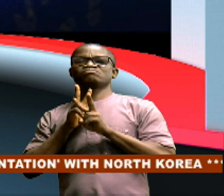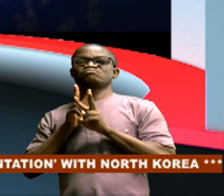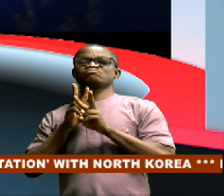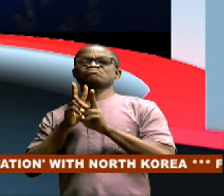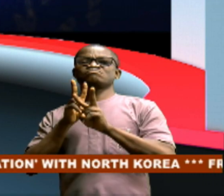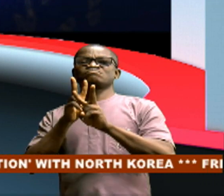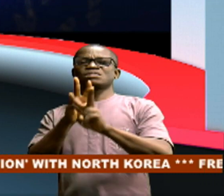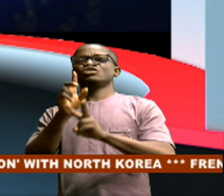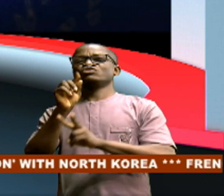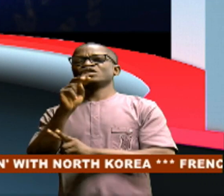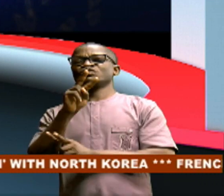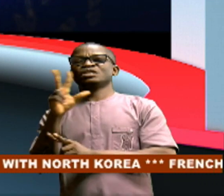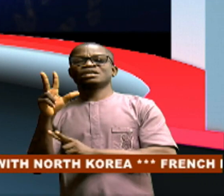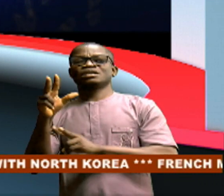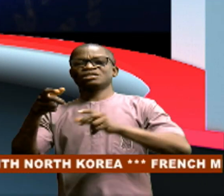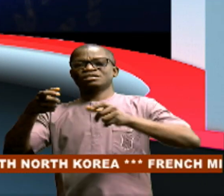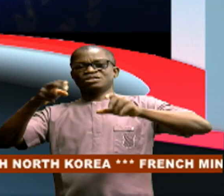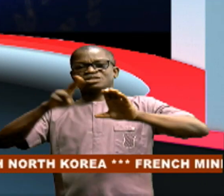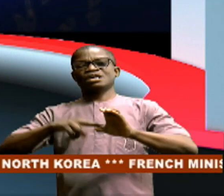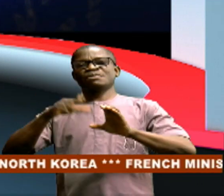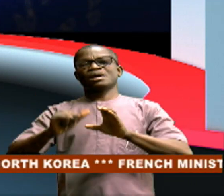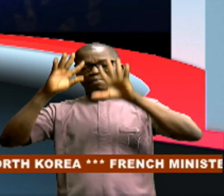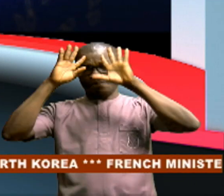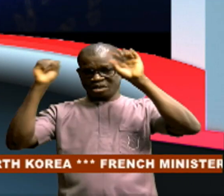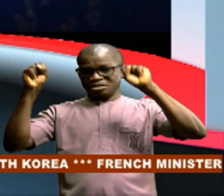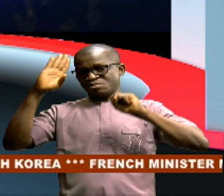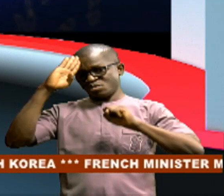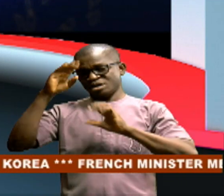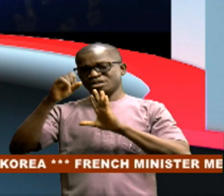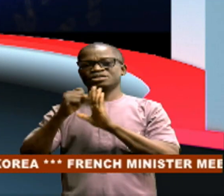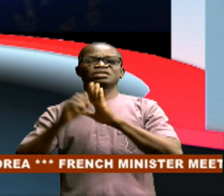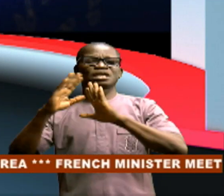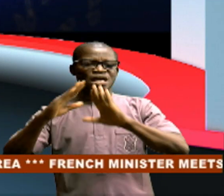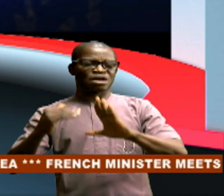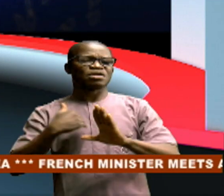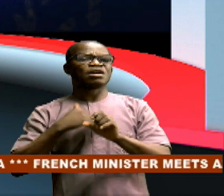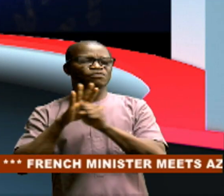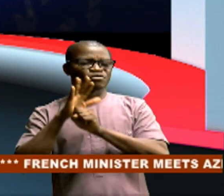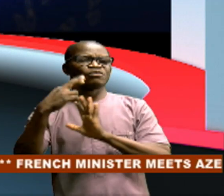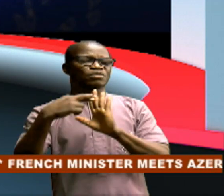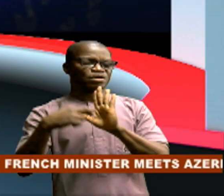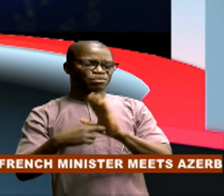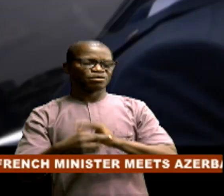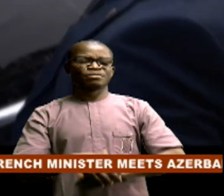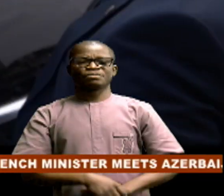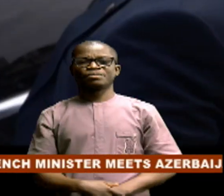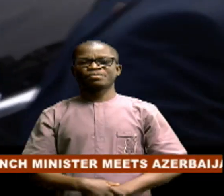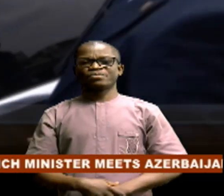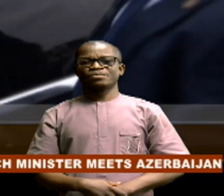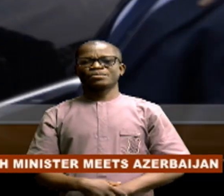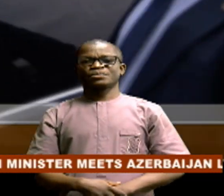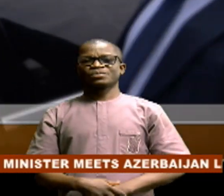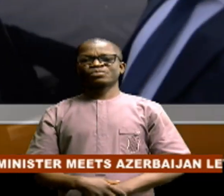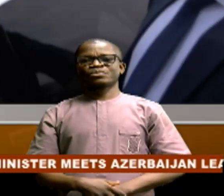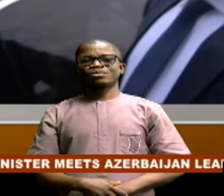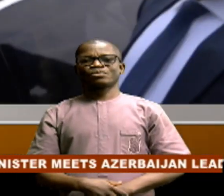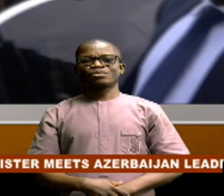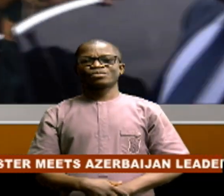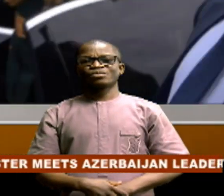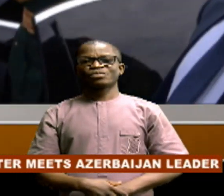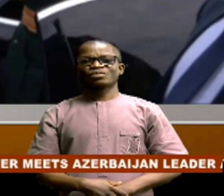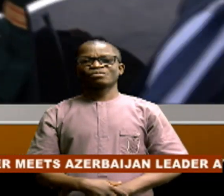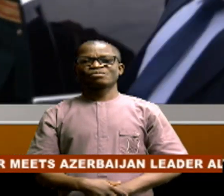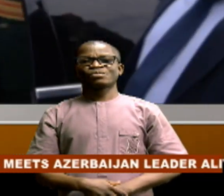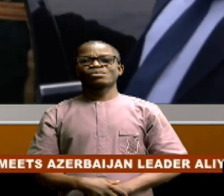2023, presided over by President Muhammadu Buhari. State House correspondent Adamu Sambo has the details. Suitably clad